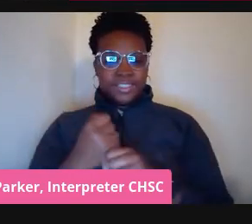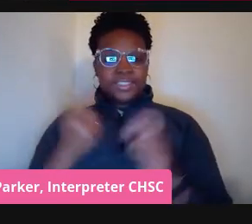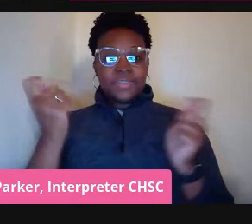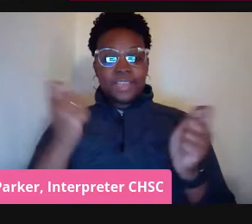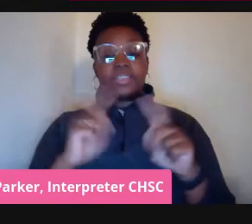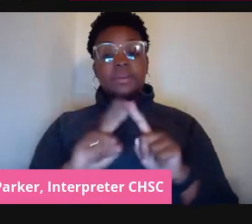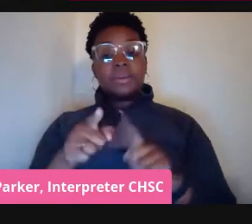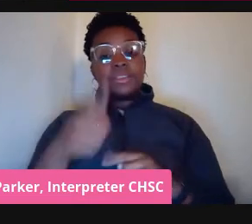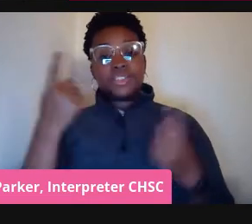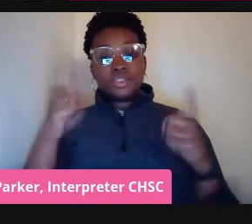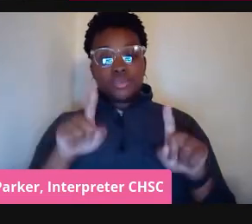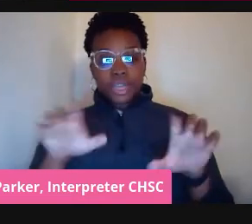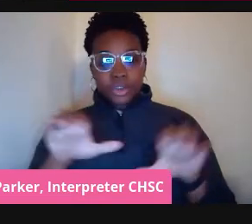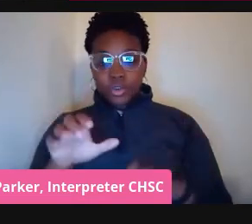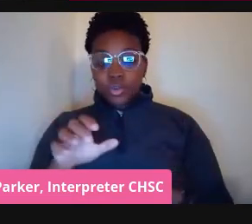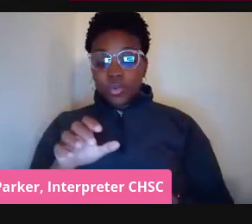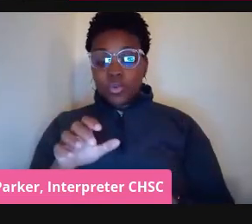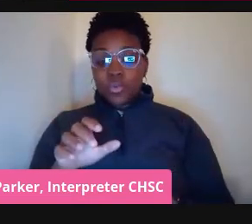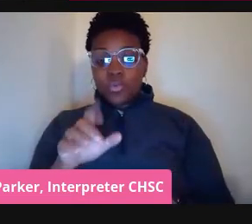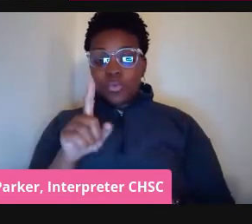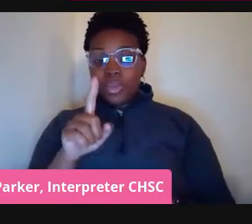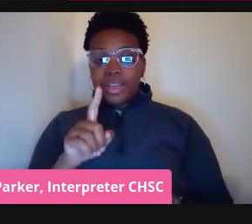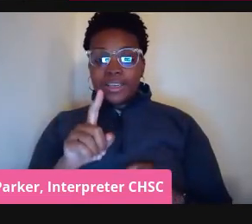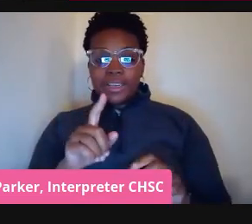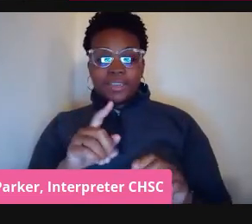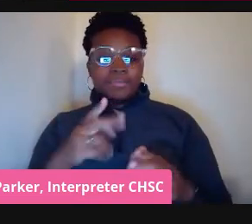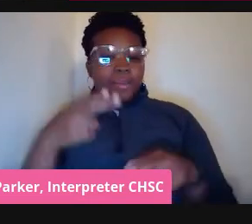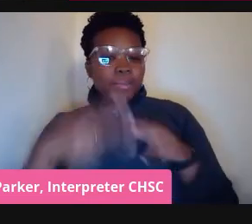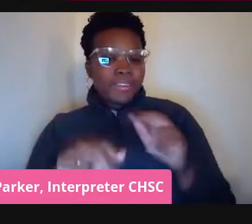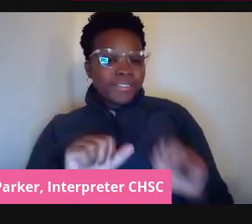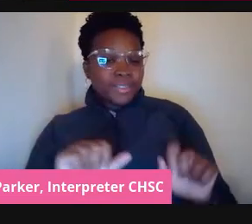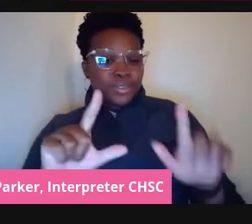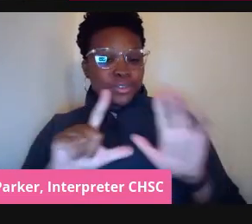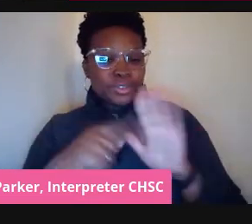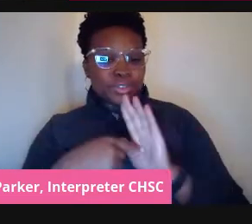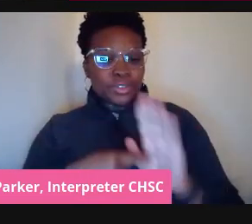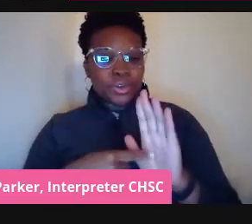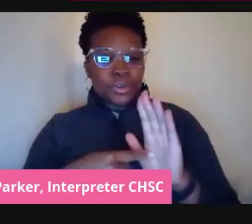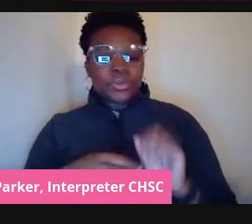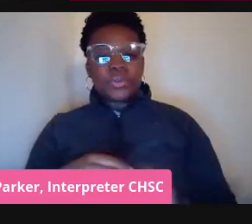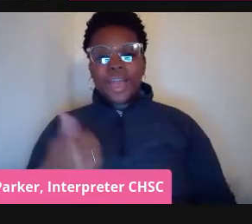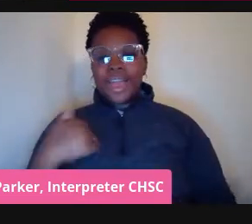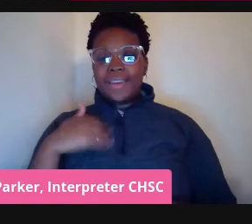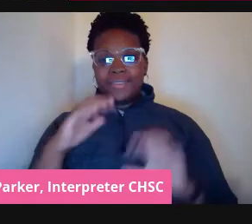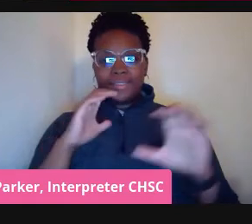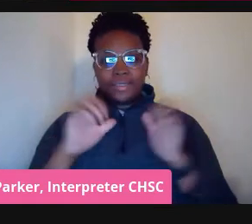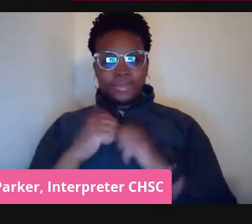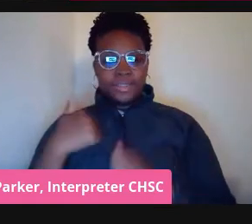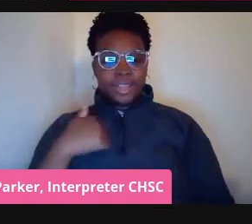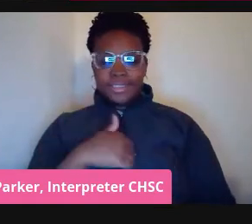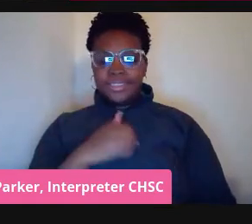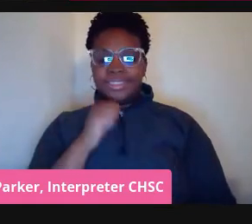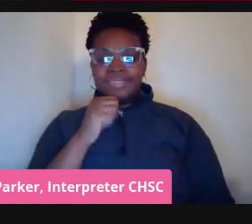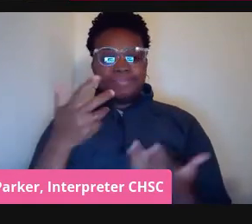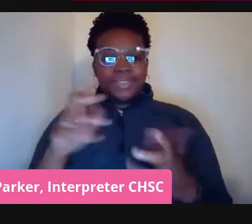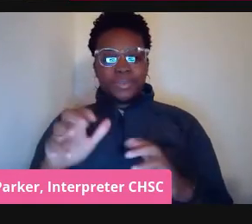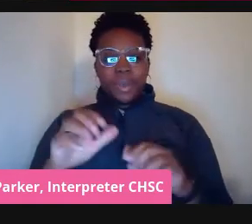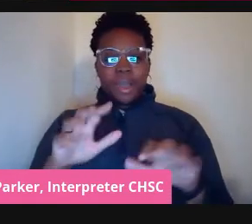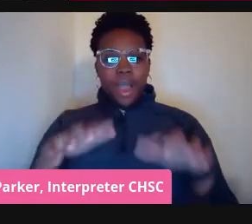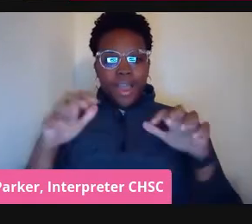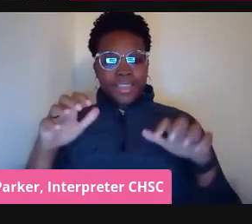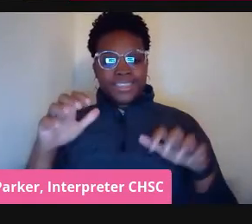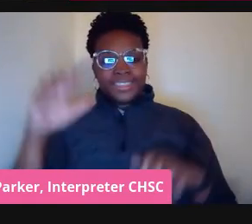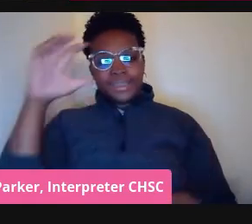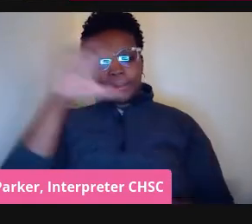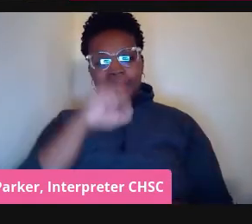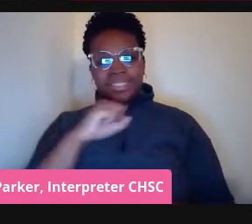she agreed to do a little sneak peek and still have a conversation with us because we absolutely did not want our audience to miss out on learning about